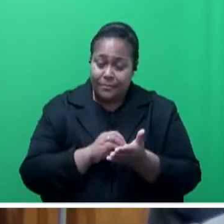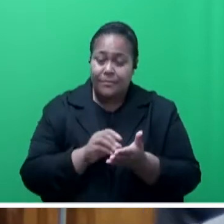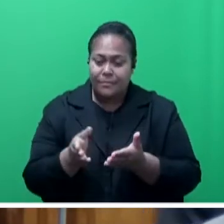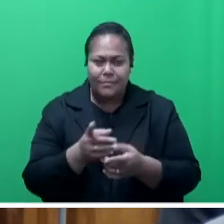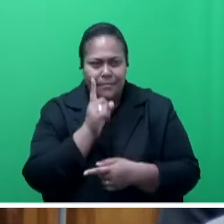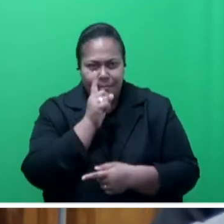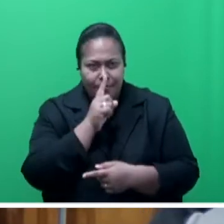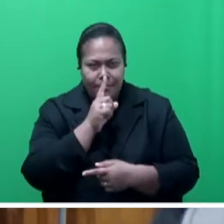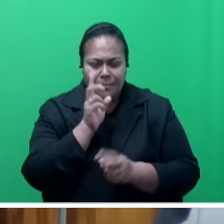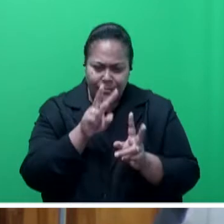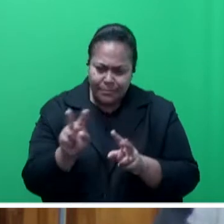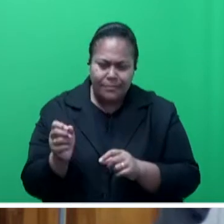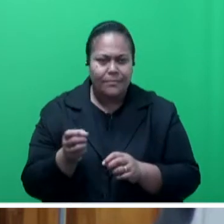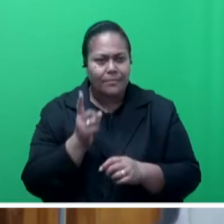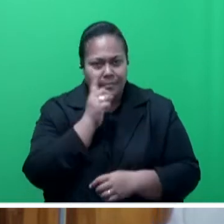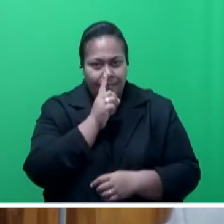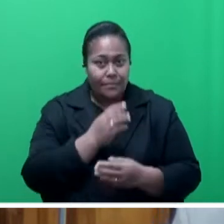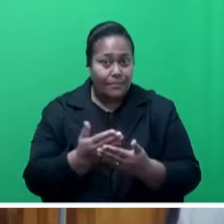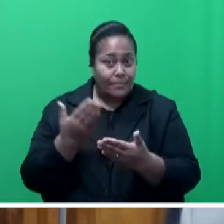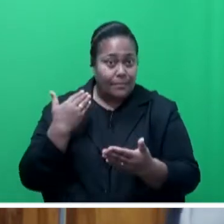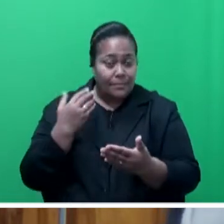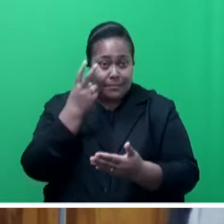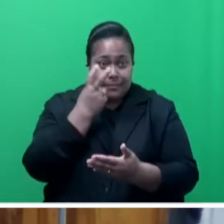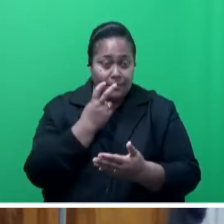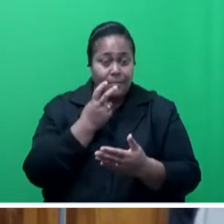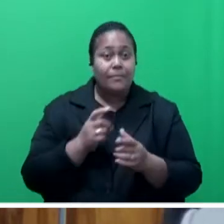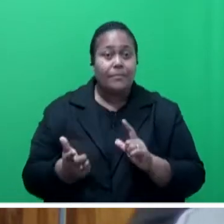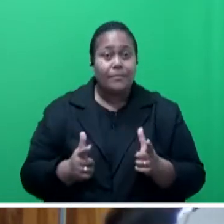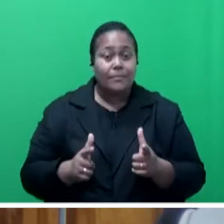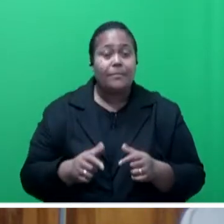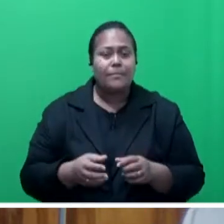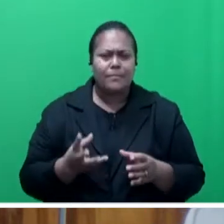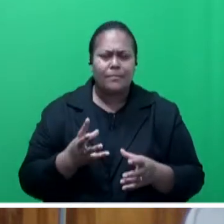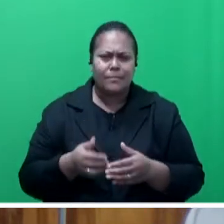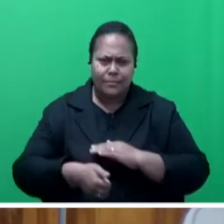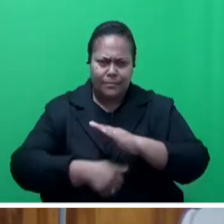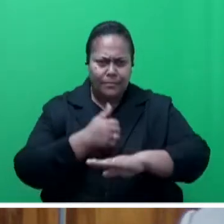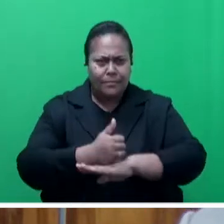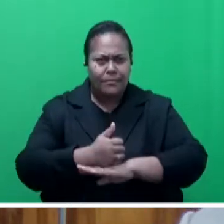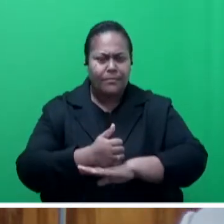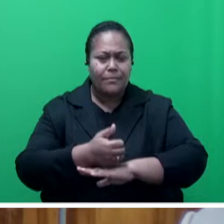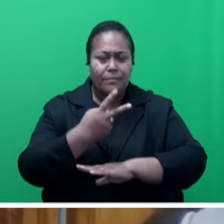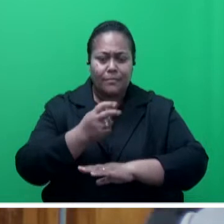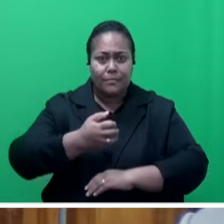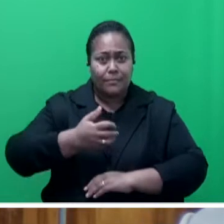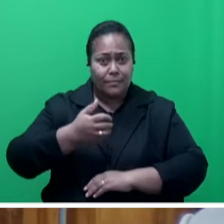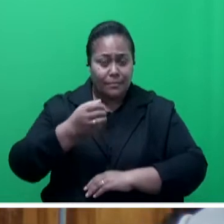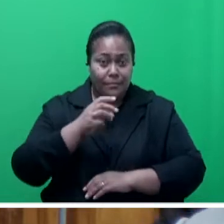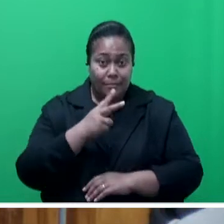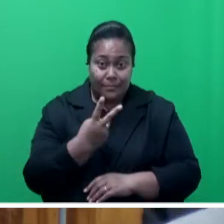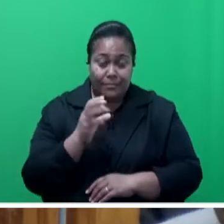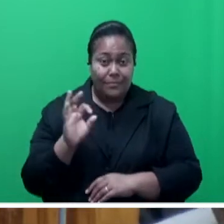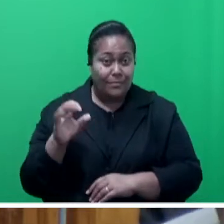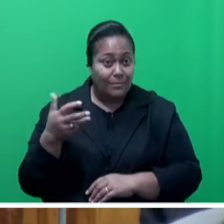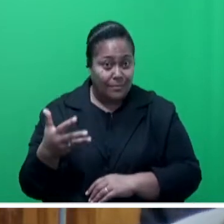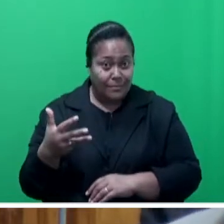our people. The previous Cath Lab was installed in 2009 and in 2010. And this